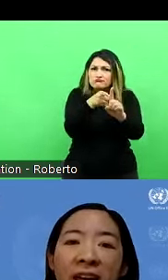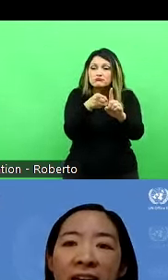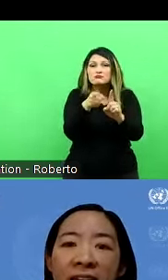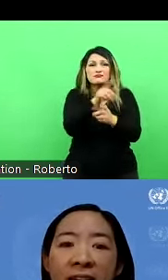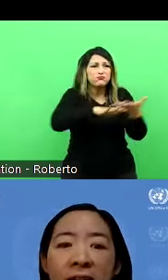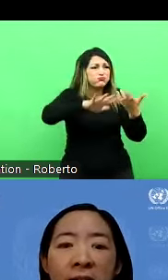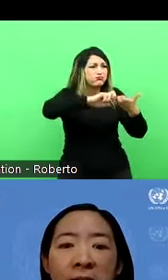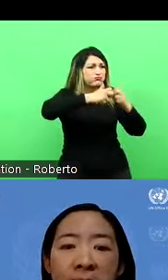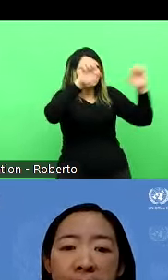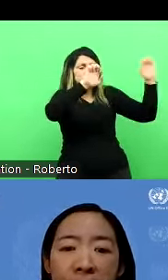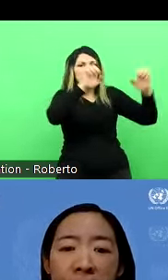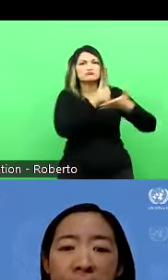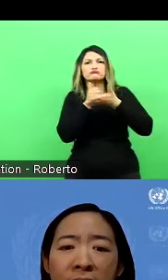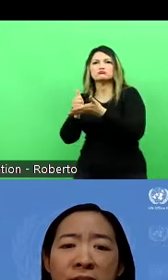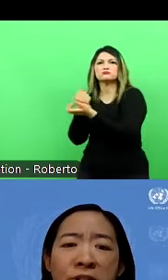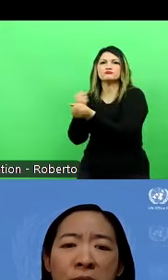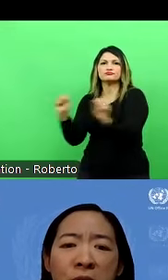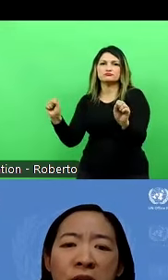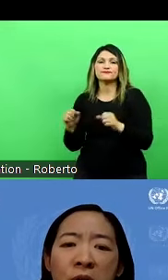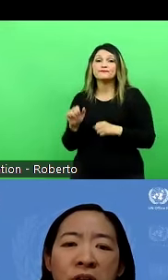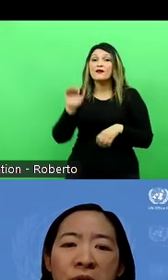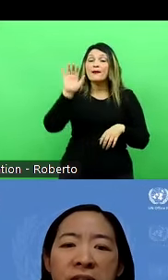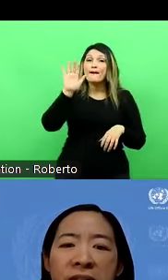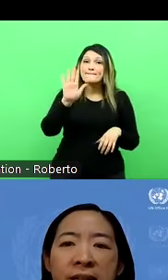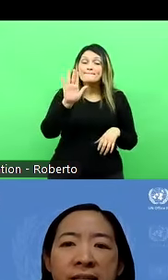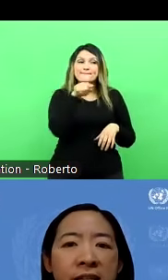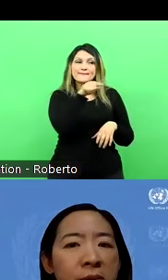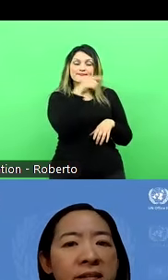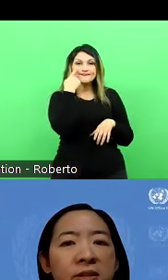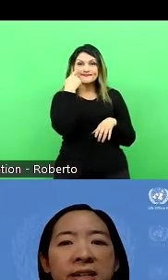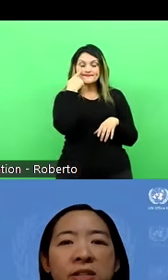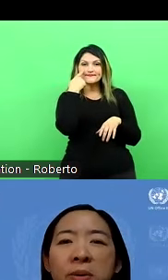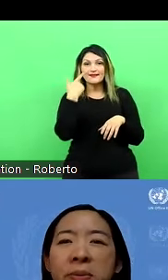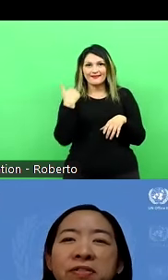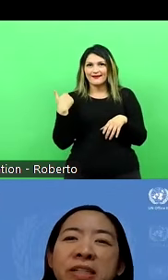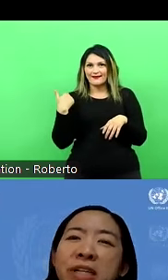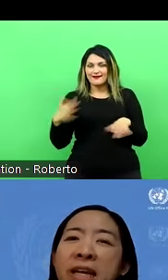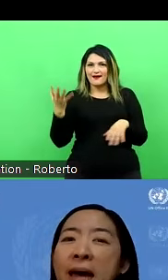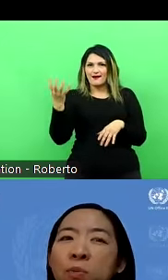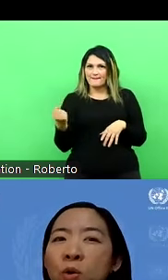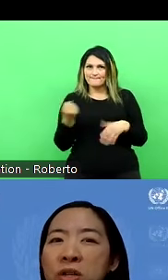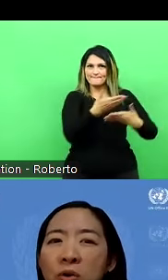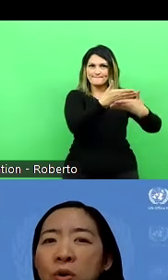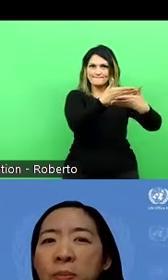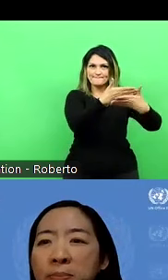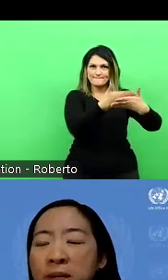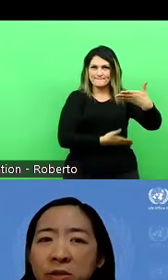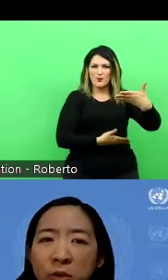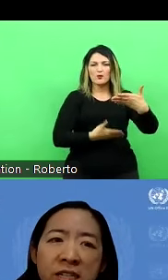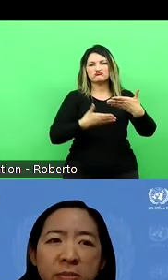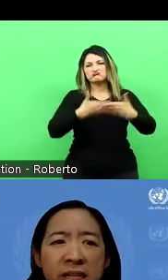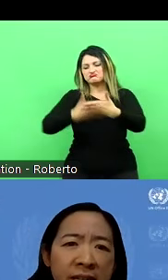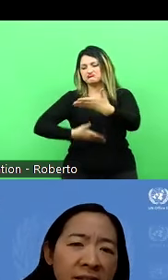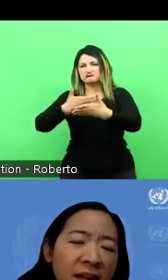reduction. And so just before I go into the details a little bit, so let's do a bit of the recap of what we know about person